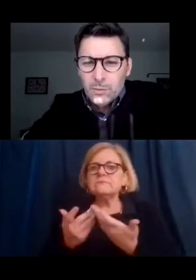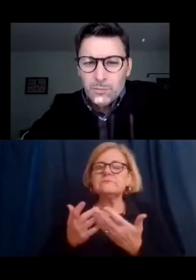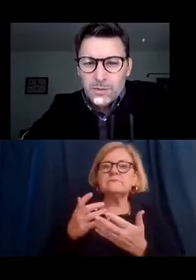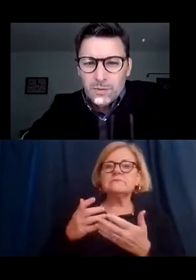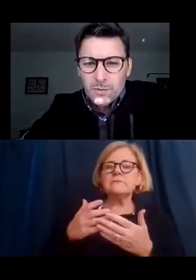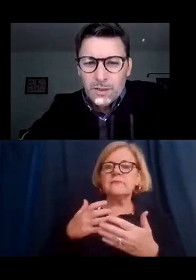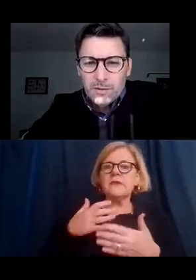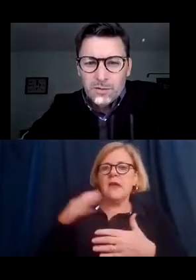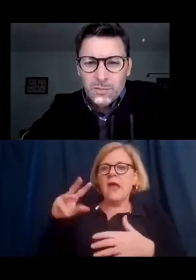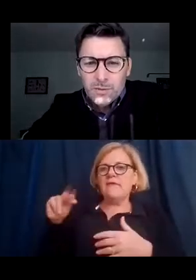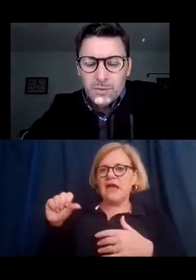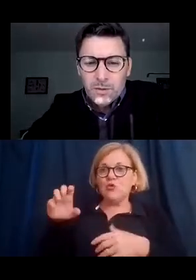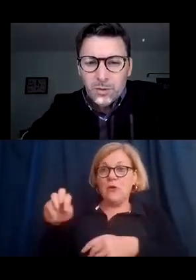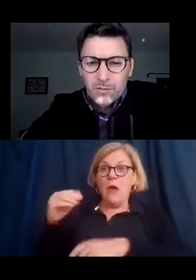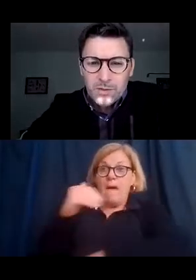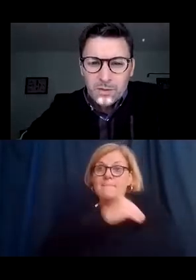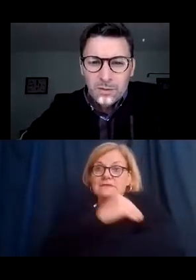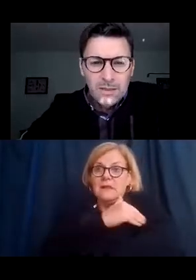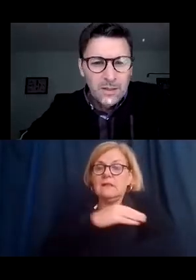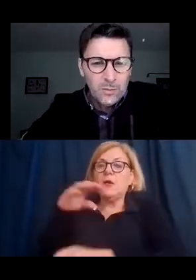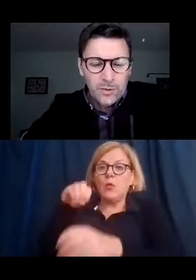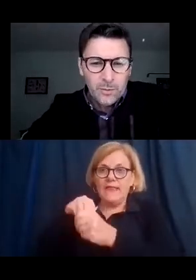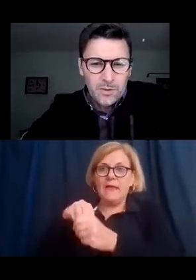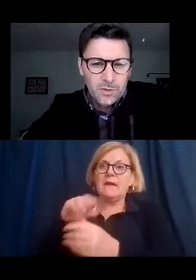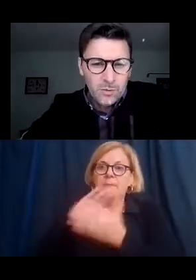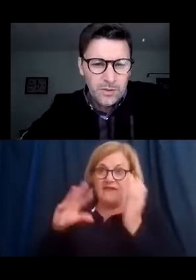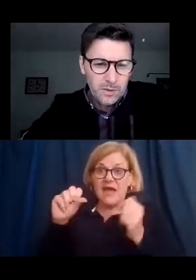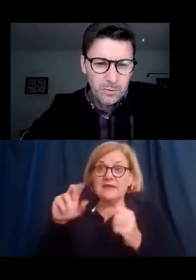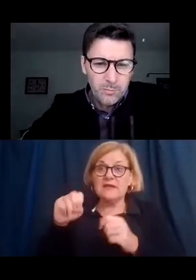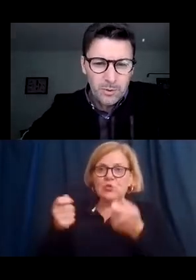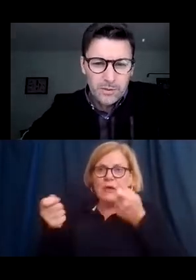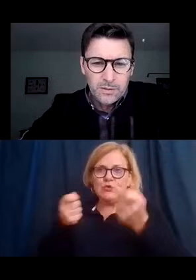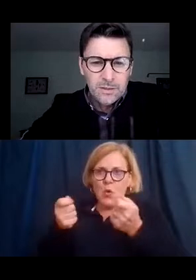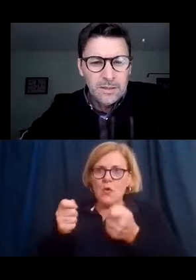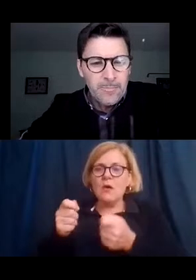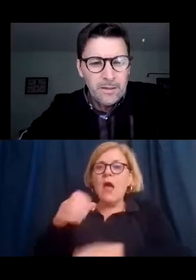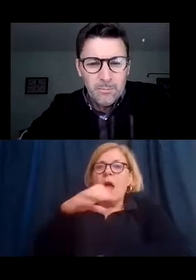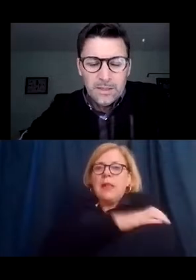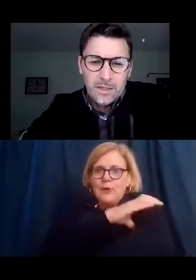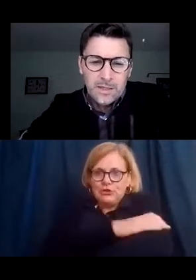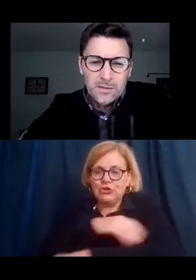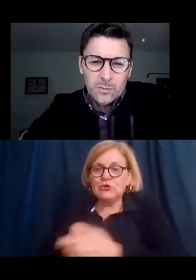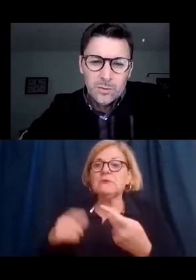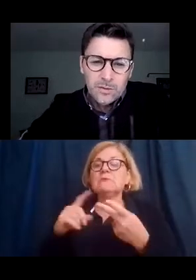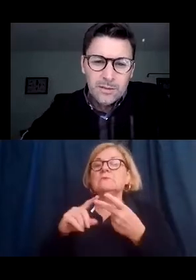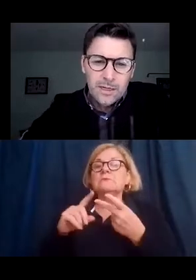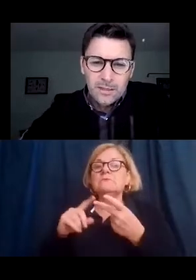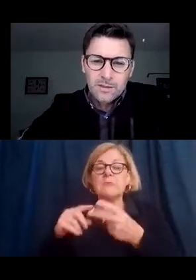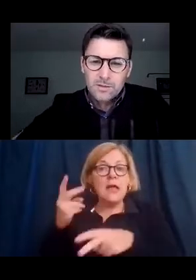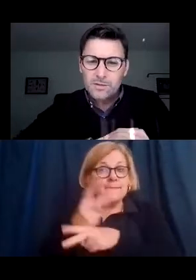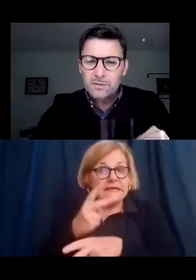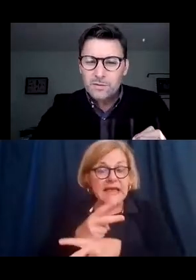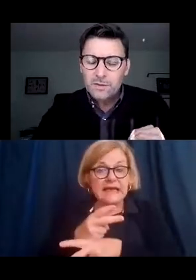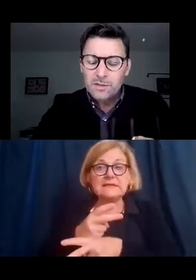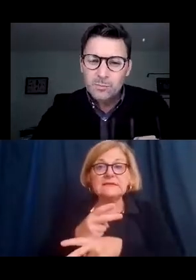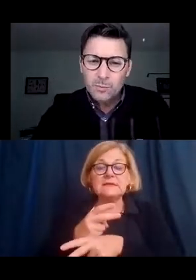vascular smooth muscle, those layers of muscle within a blood vessel. So it really helps control things like blood pressure. it maintains a really